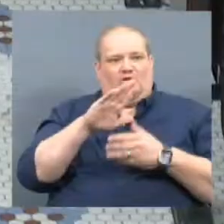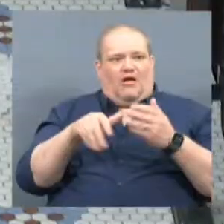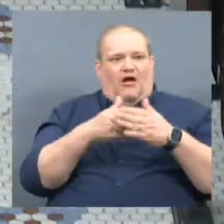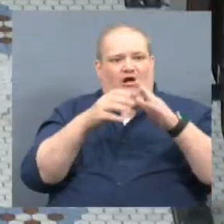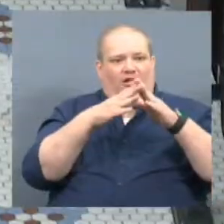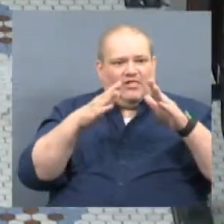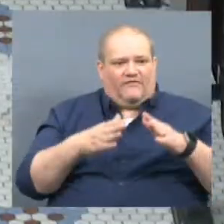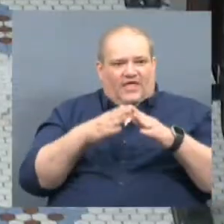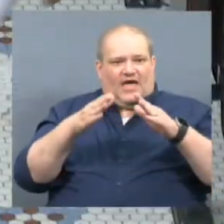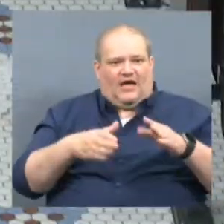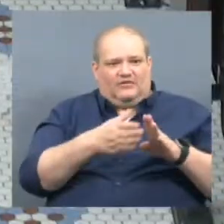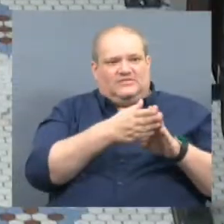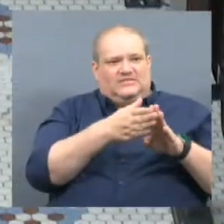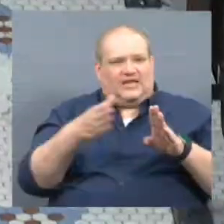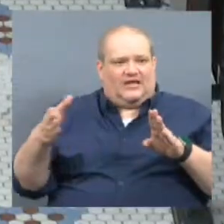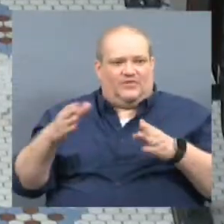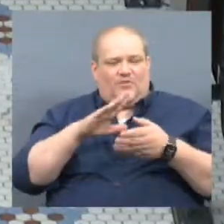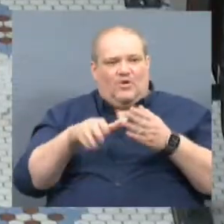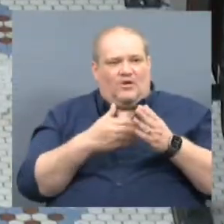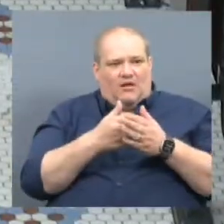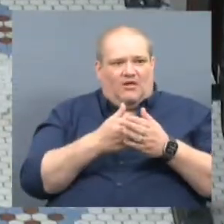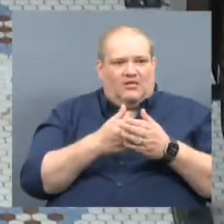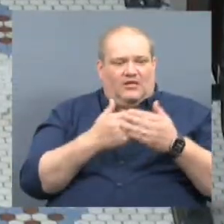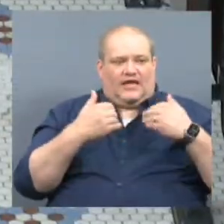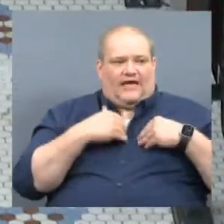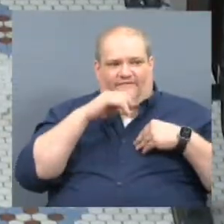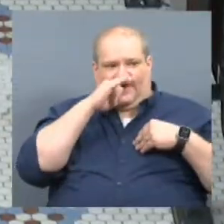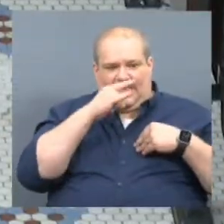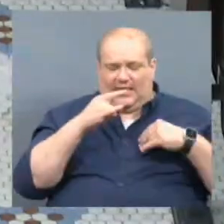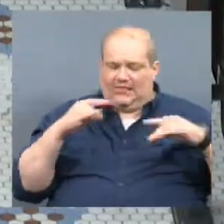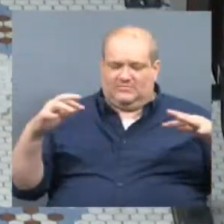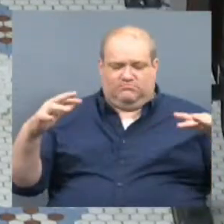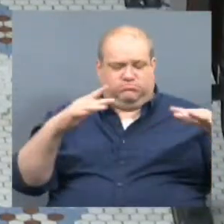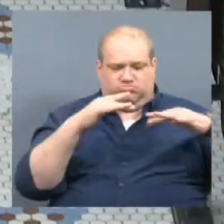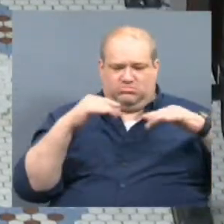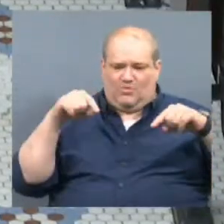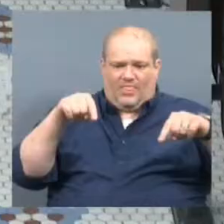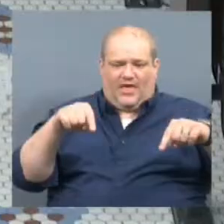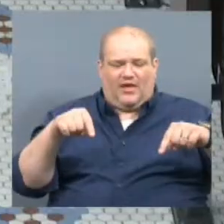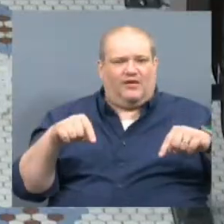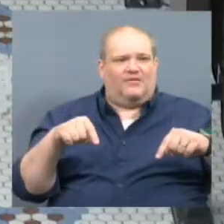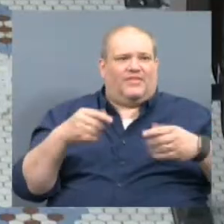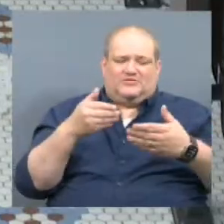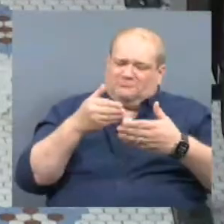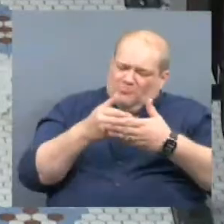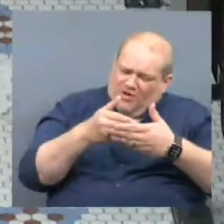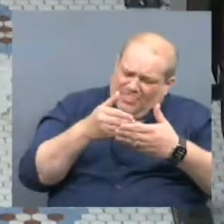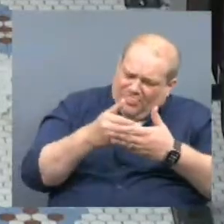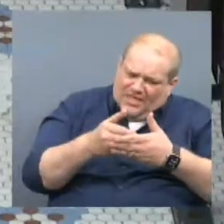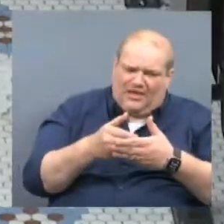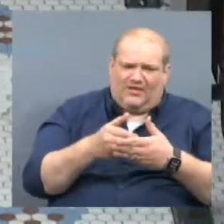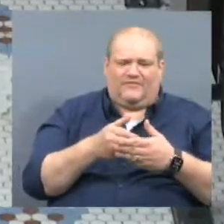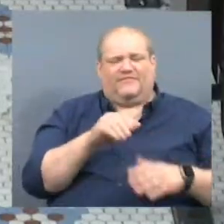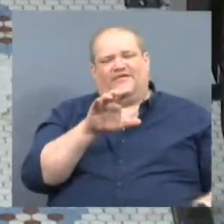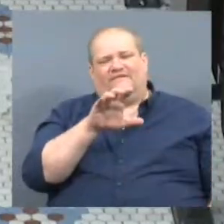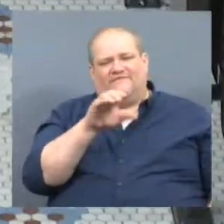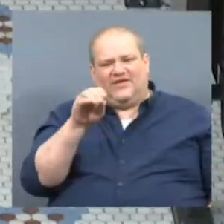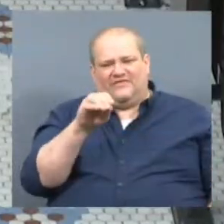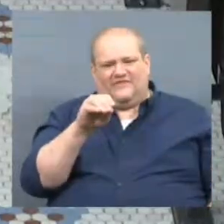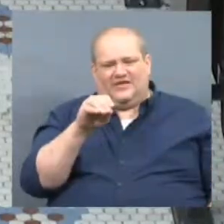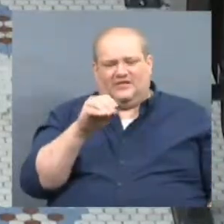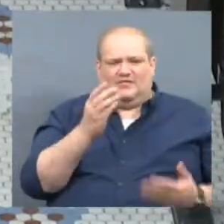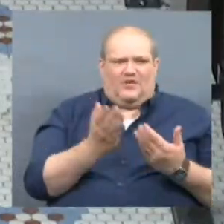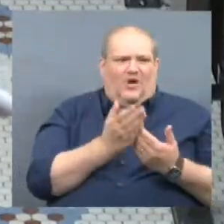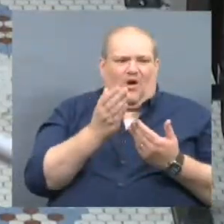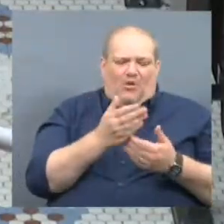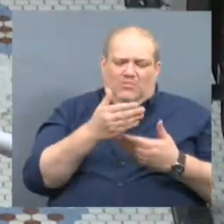houses down the road, all us, got kids and stuff right there. I mean, they are right there. 50, what did he say, 50? They 50